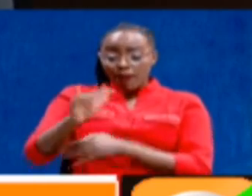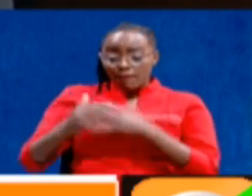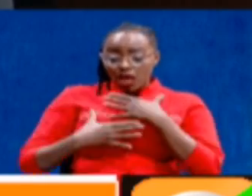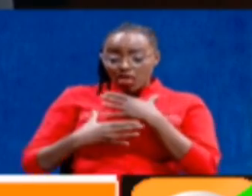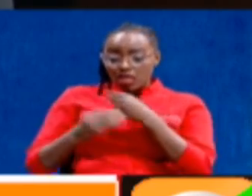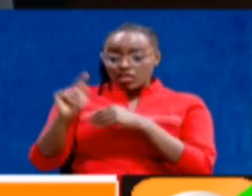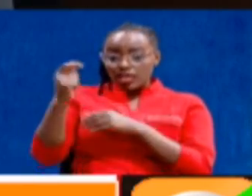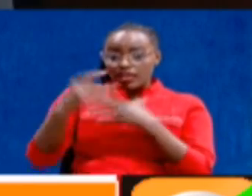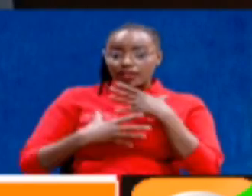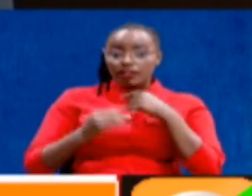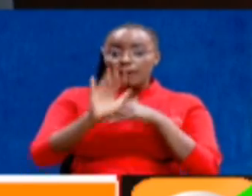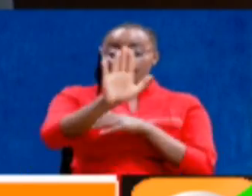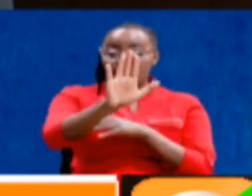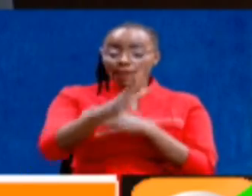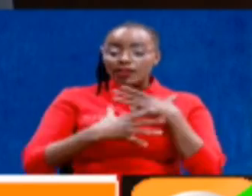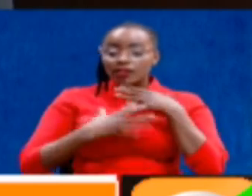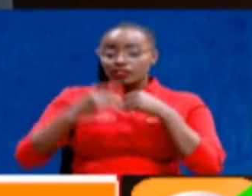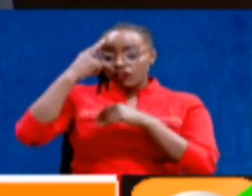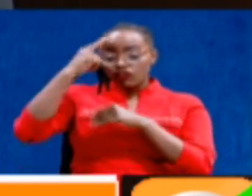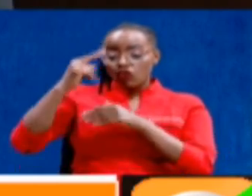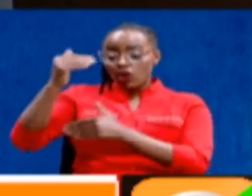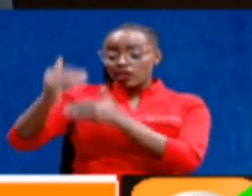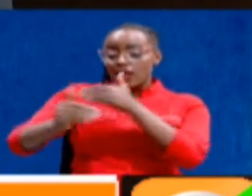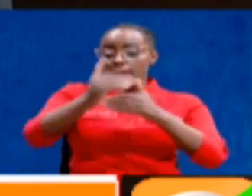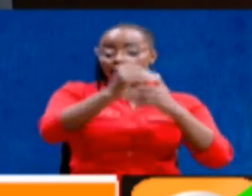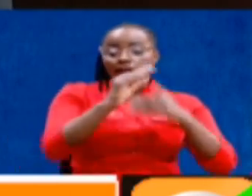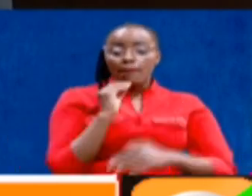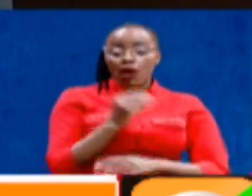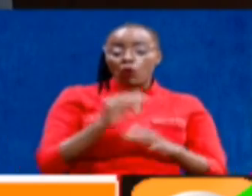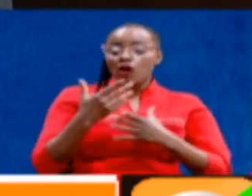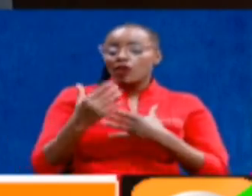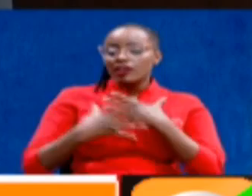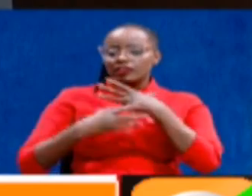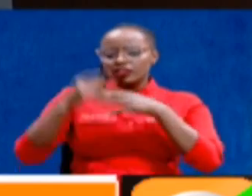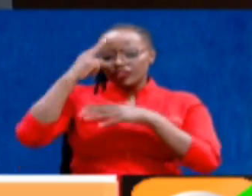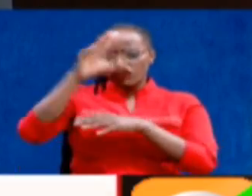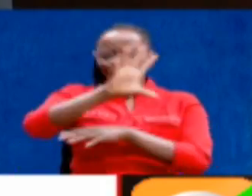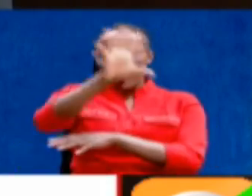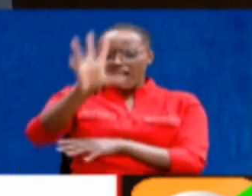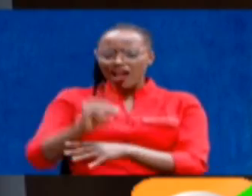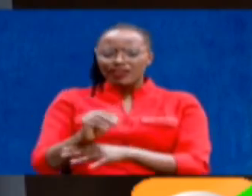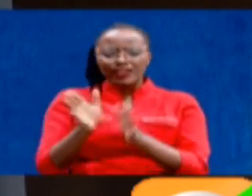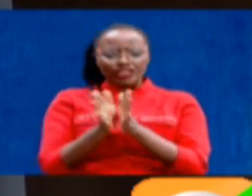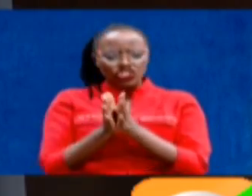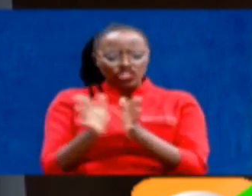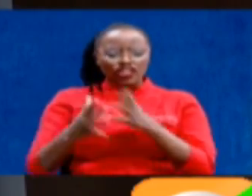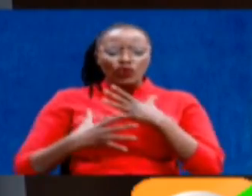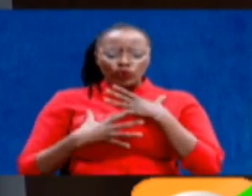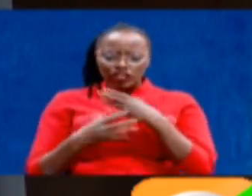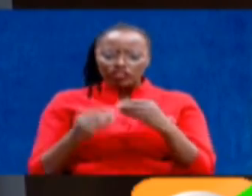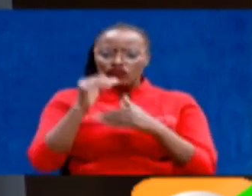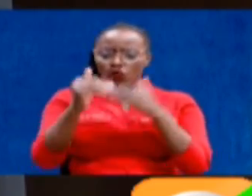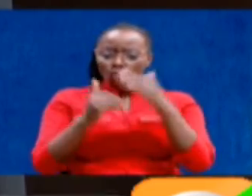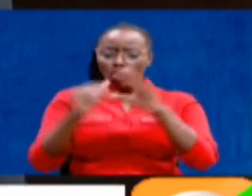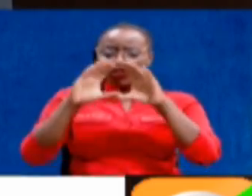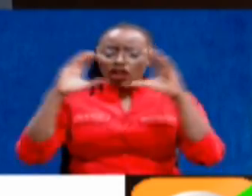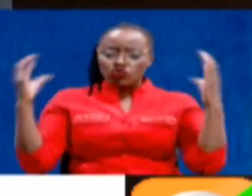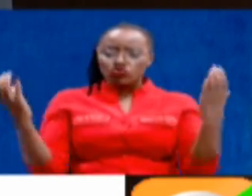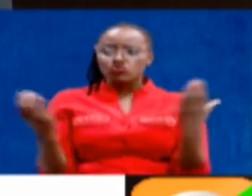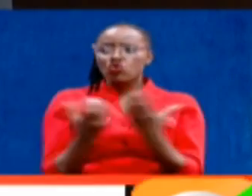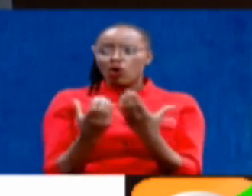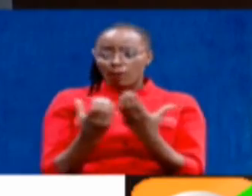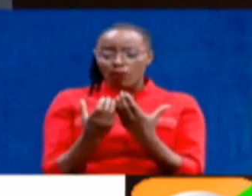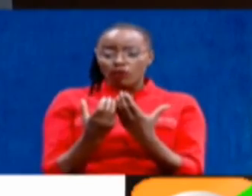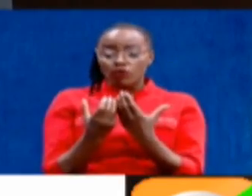interests, yours, the interests of our neighbors, the interests of Africa, indeed the interests of the global